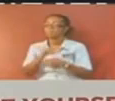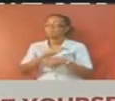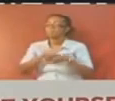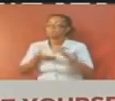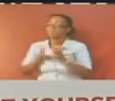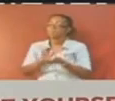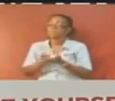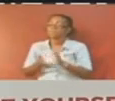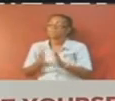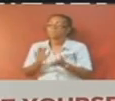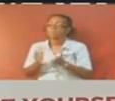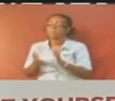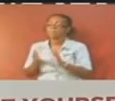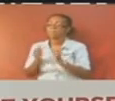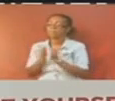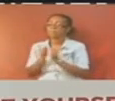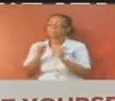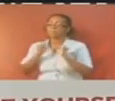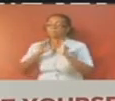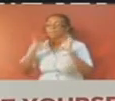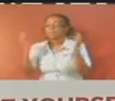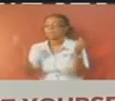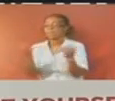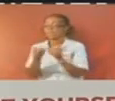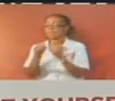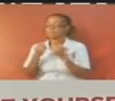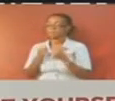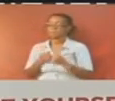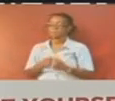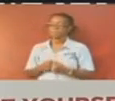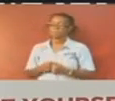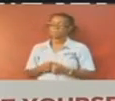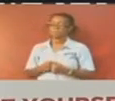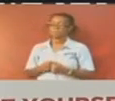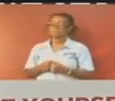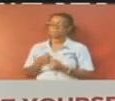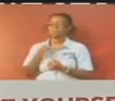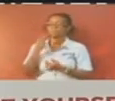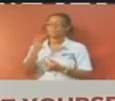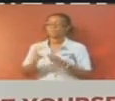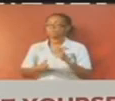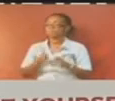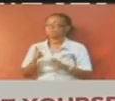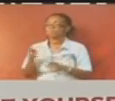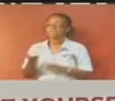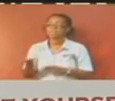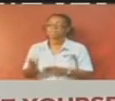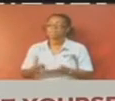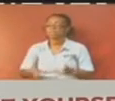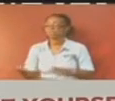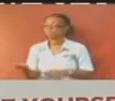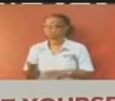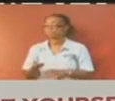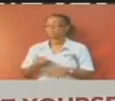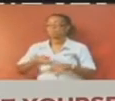in comparison to the family that lost two persons simultaneously.